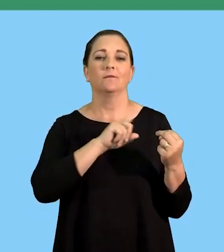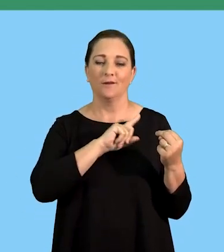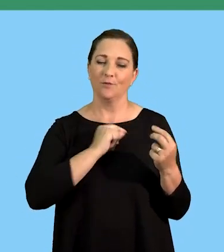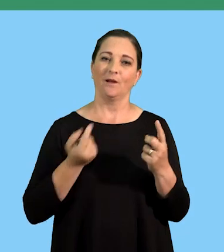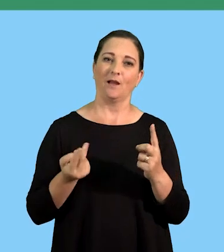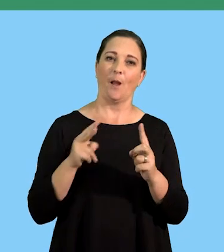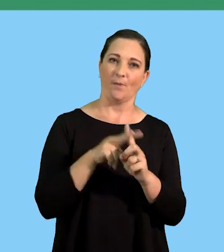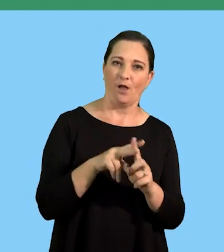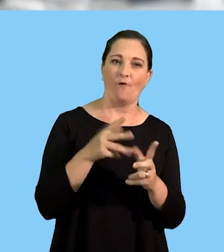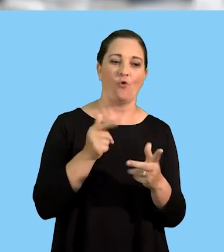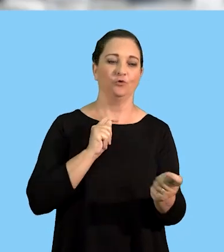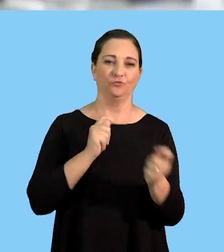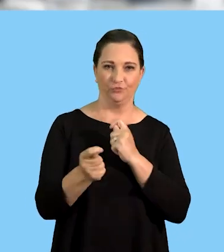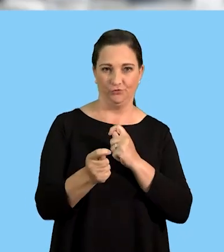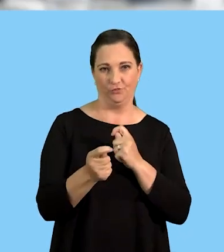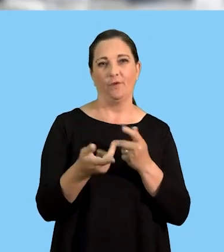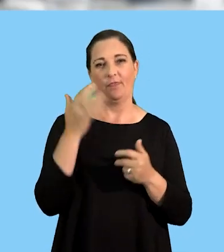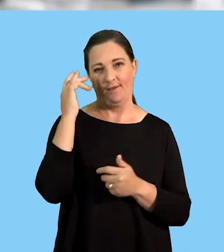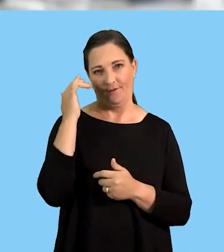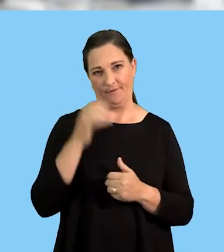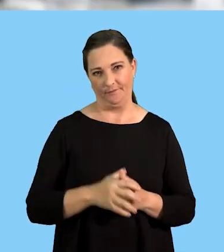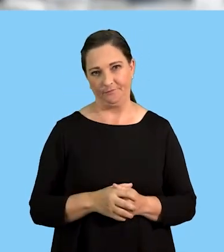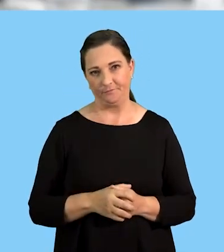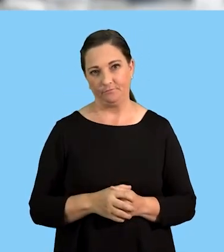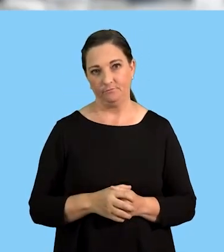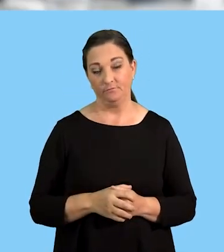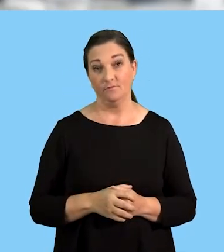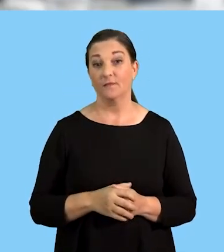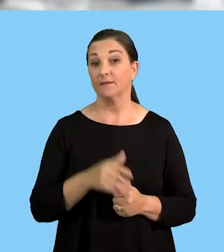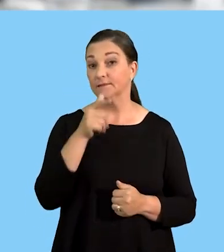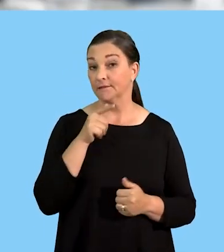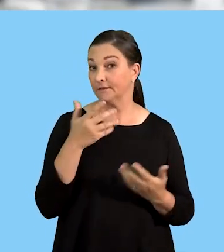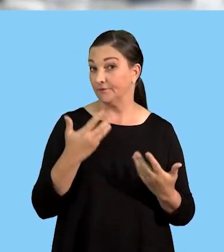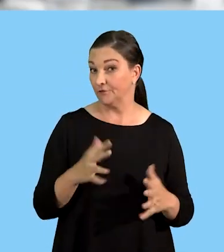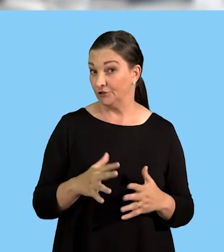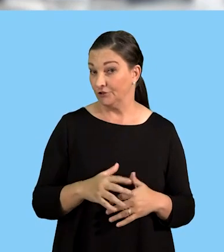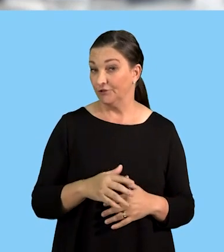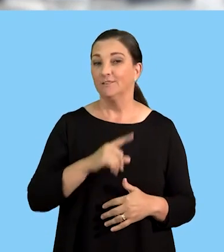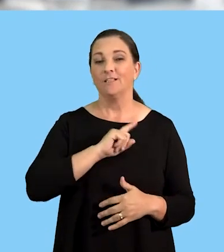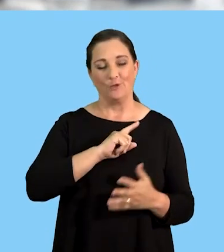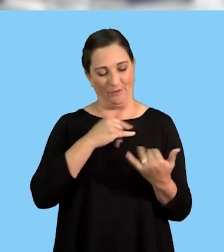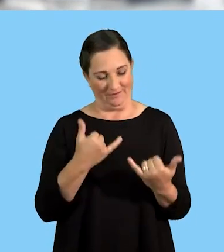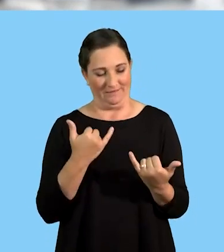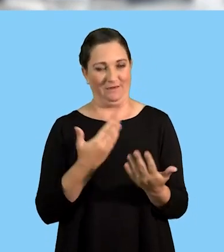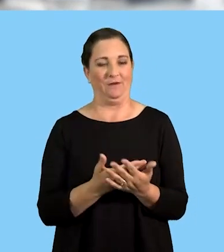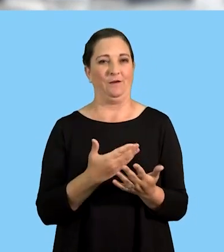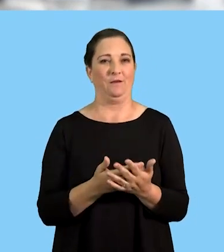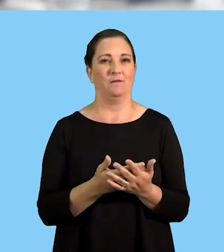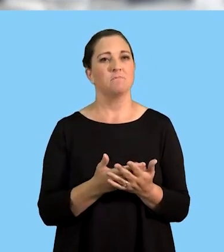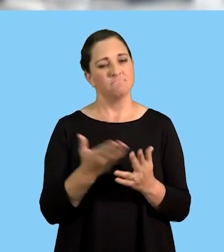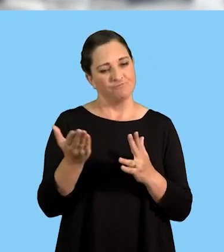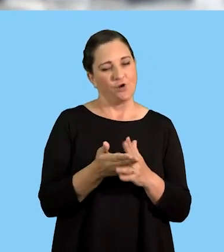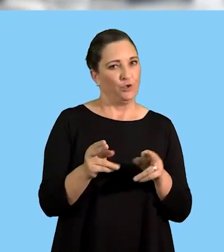your application of the transformational theory. So with that being said, let us